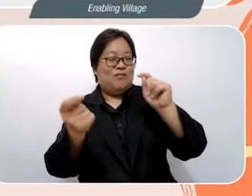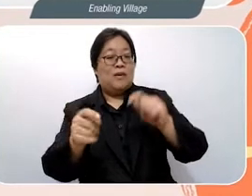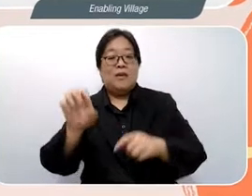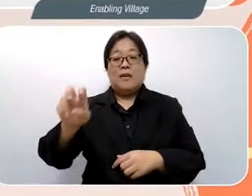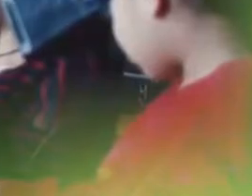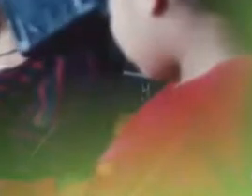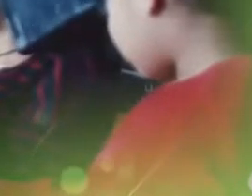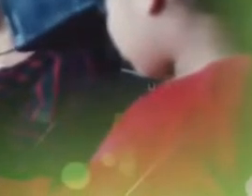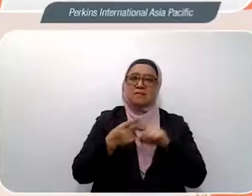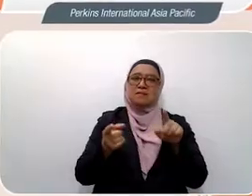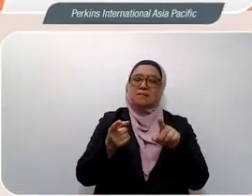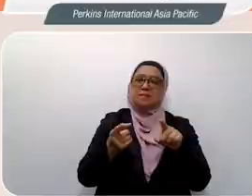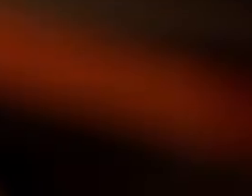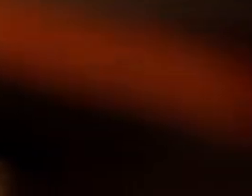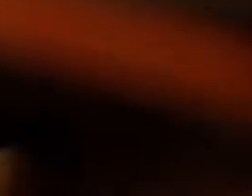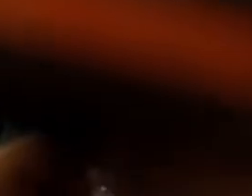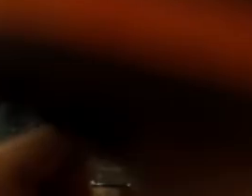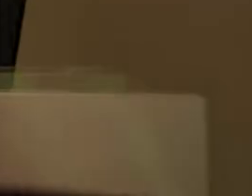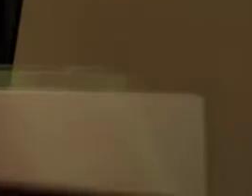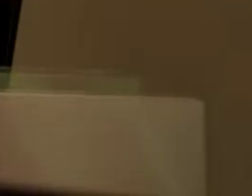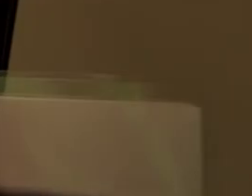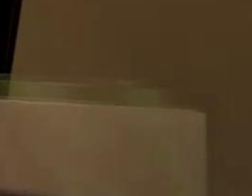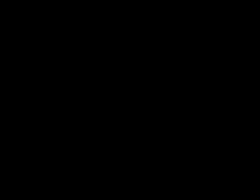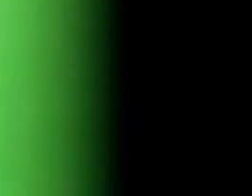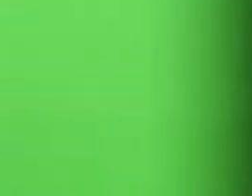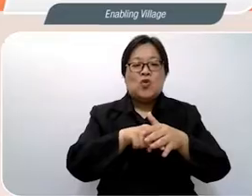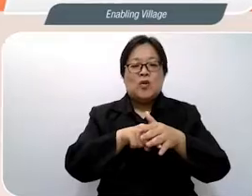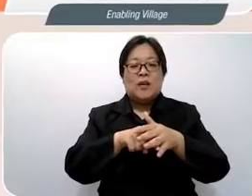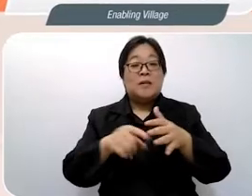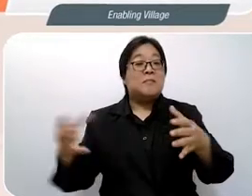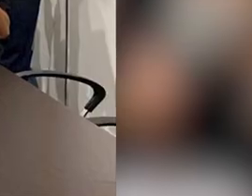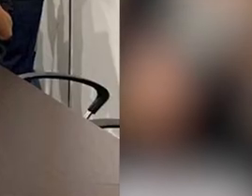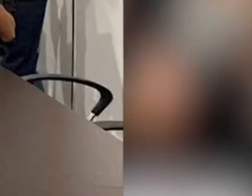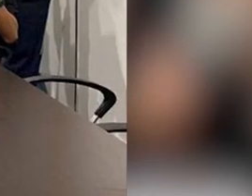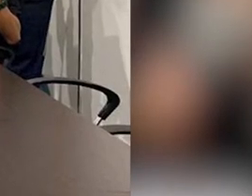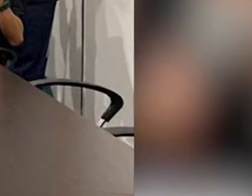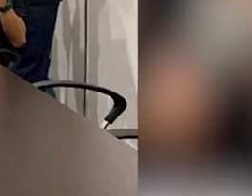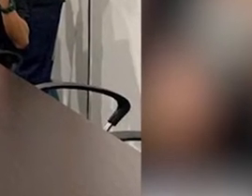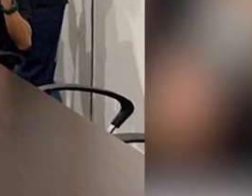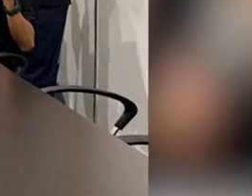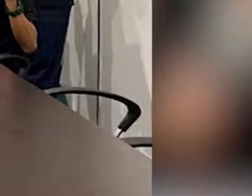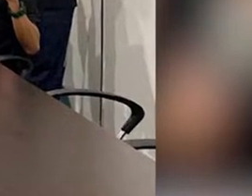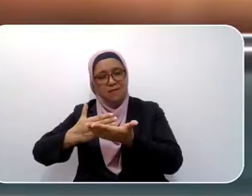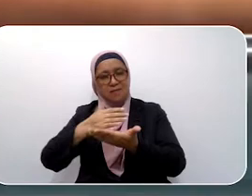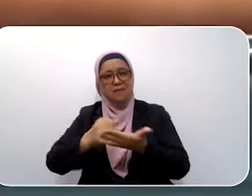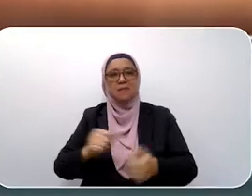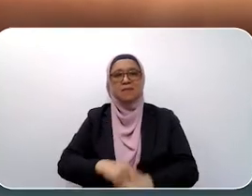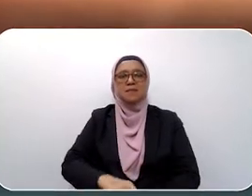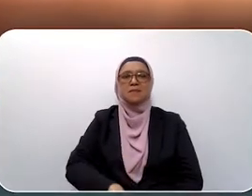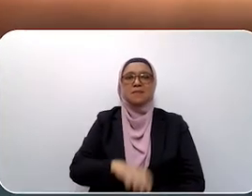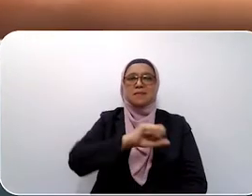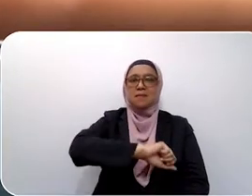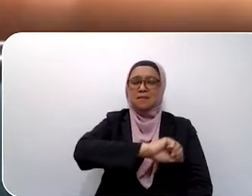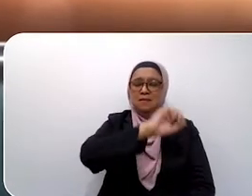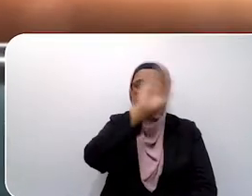Village being about living out this ethos of inclusion and inclusiveness that we believe in. SEND have vowed that we